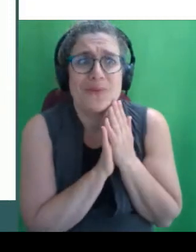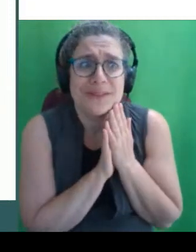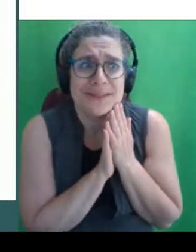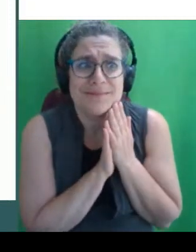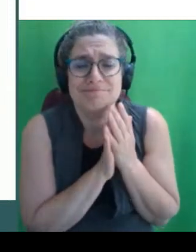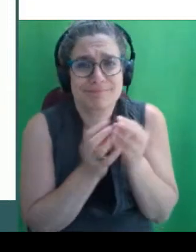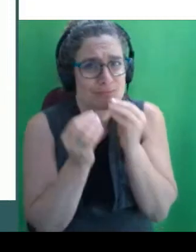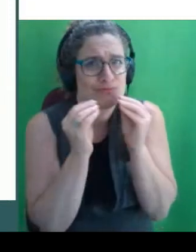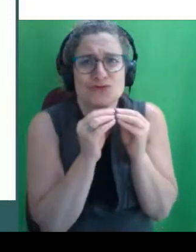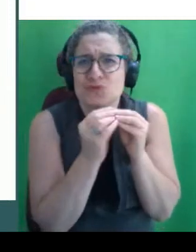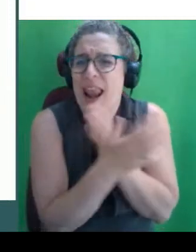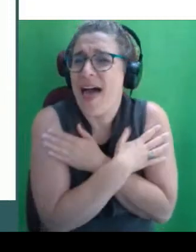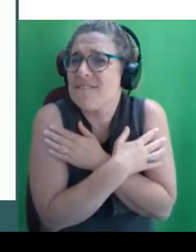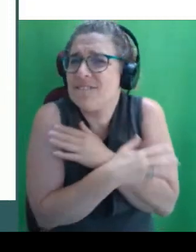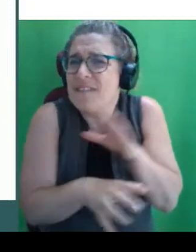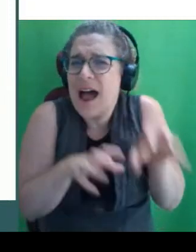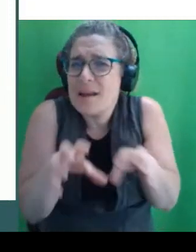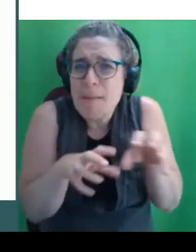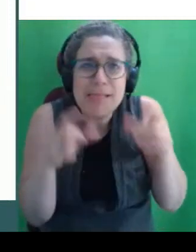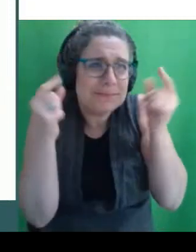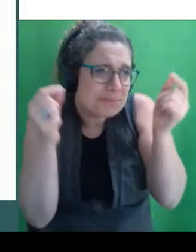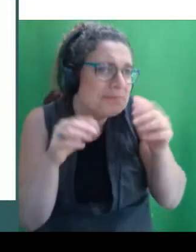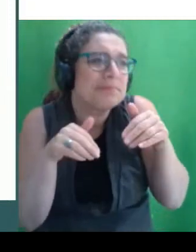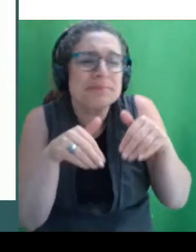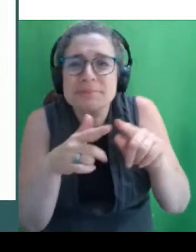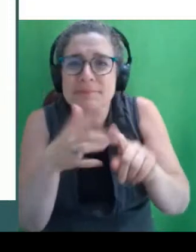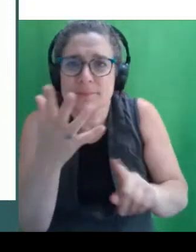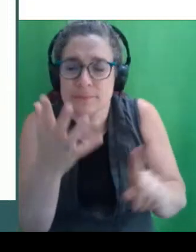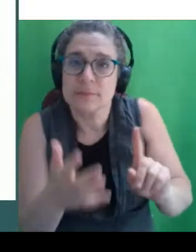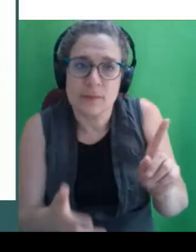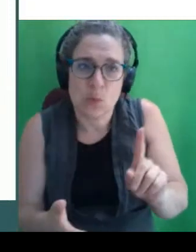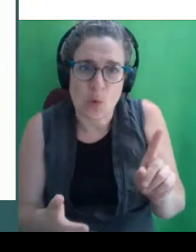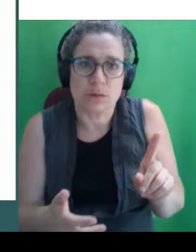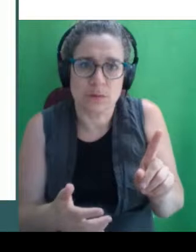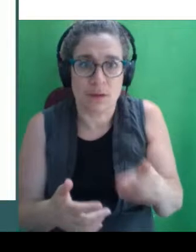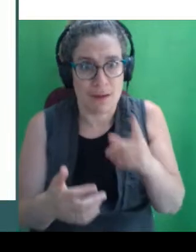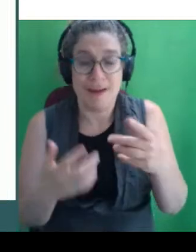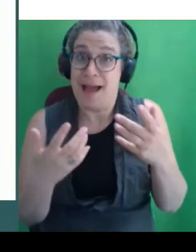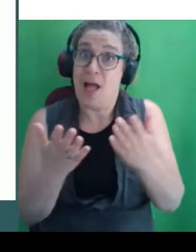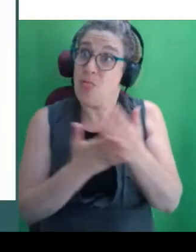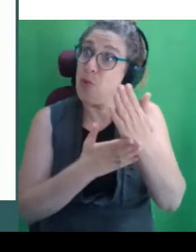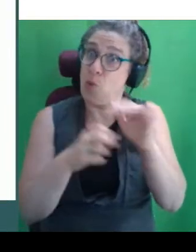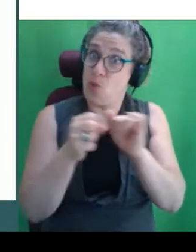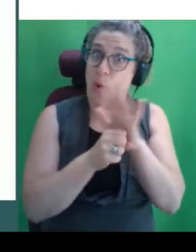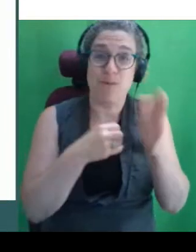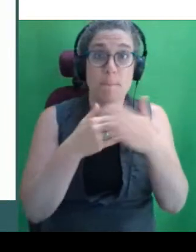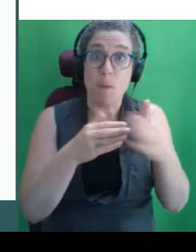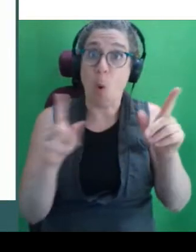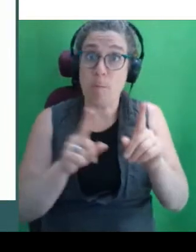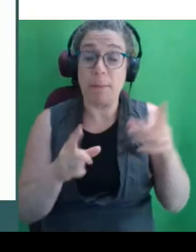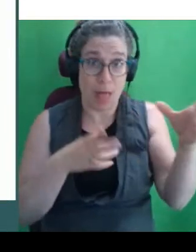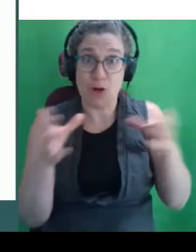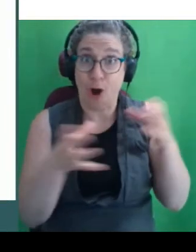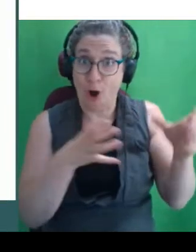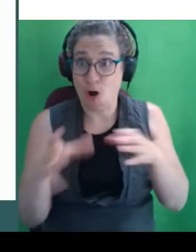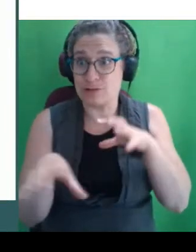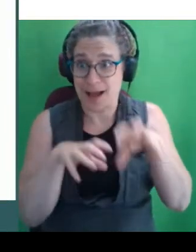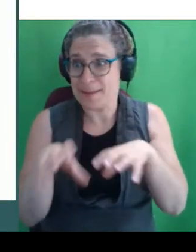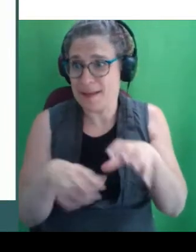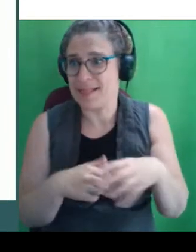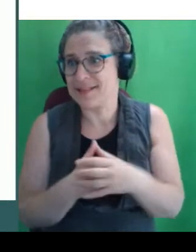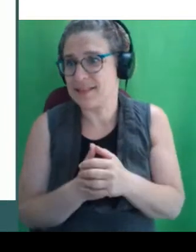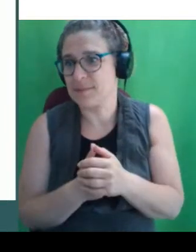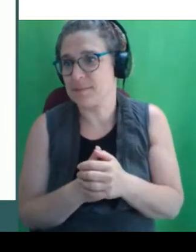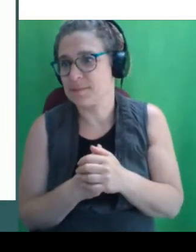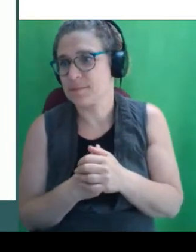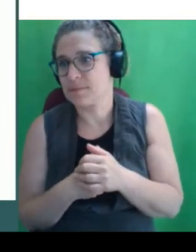You know, there was an increase in people getting animals, etc. So what is the problem?